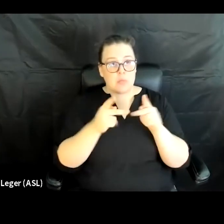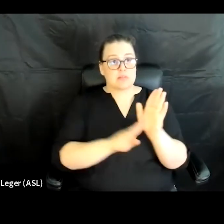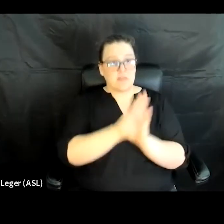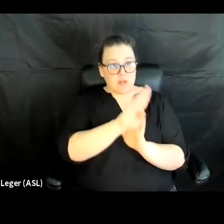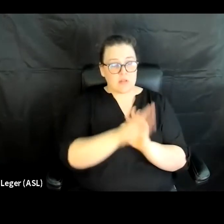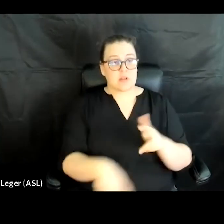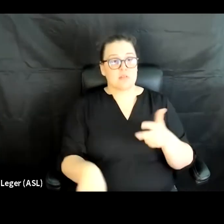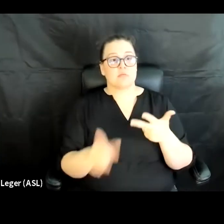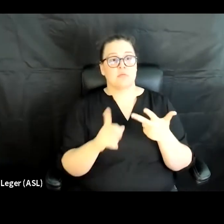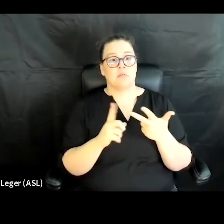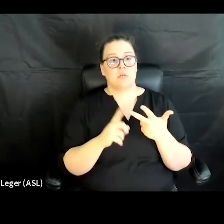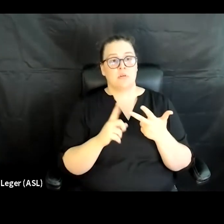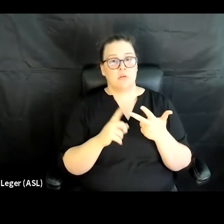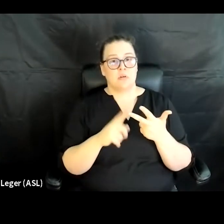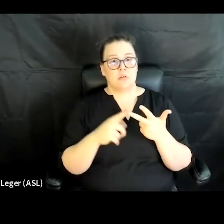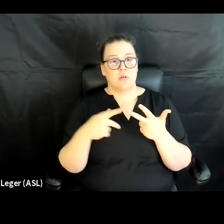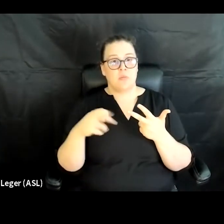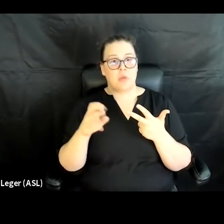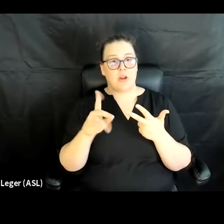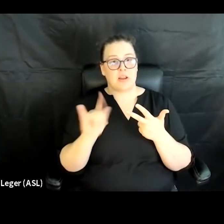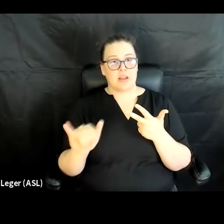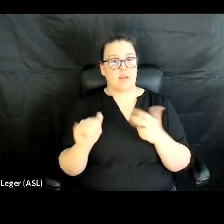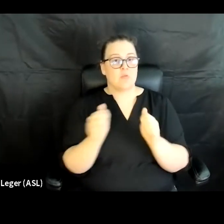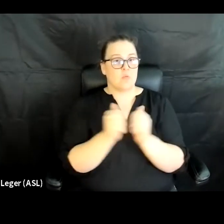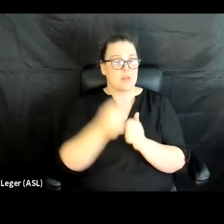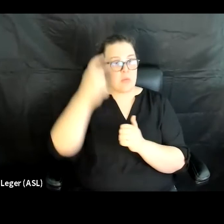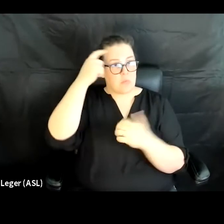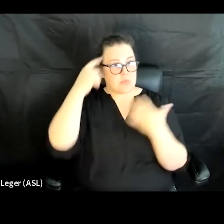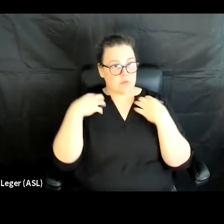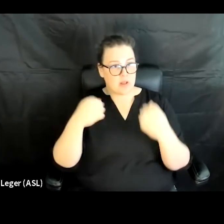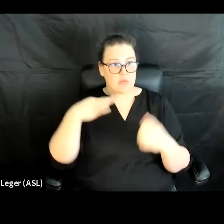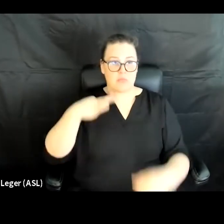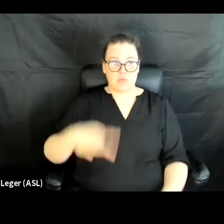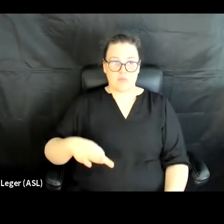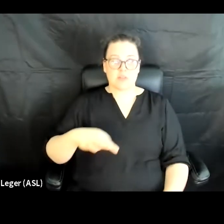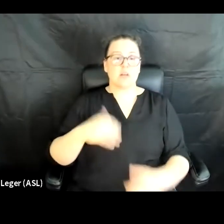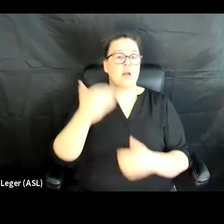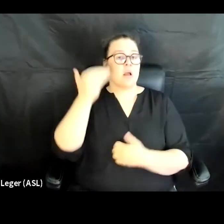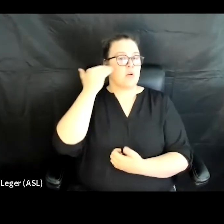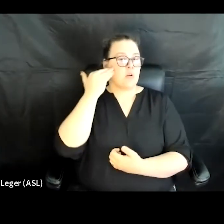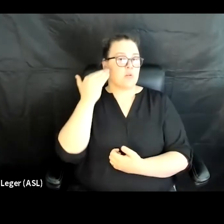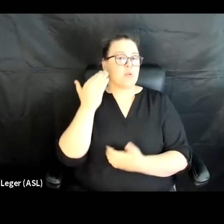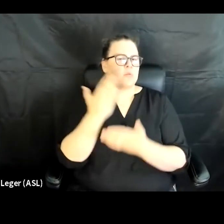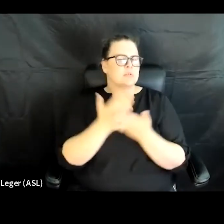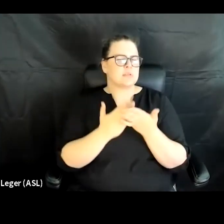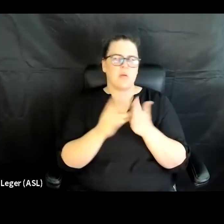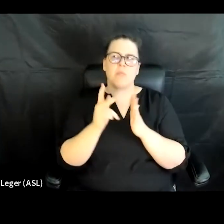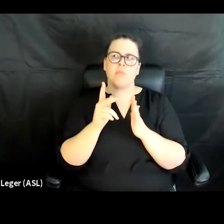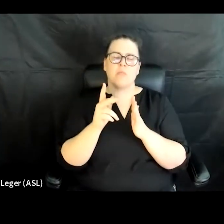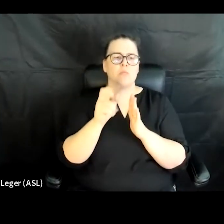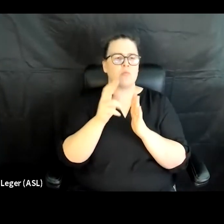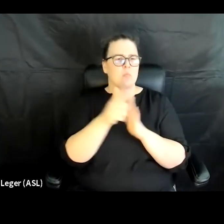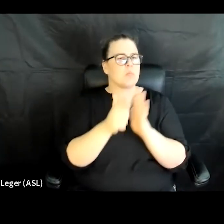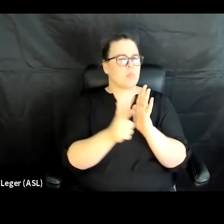relative to parity with mental health and health benefits. And I know there are some pieces of legislation that are enhancing that